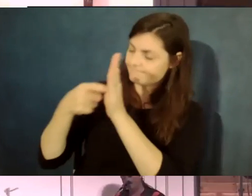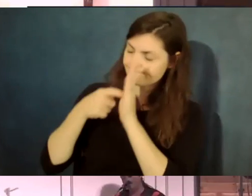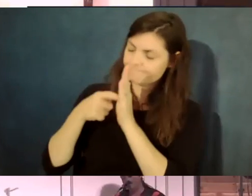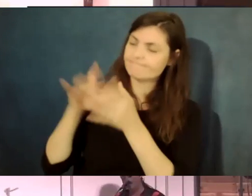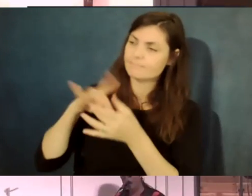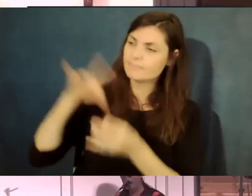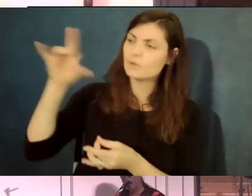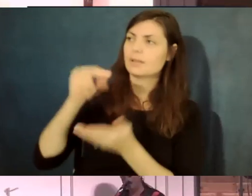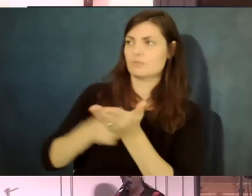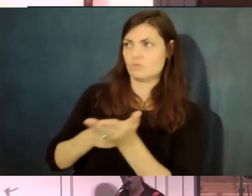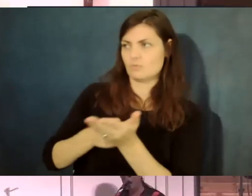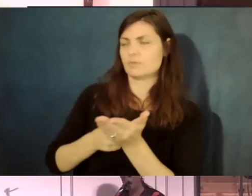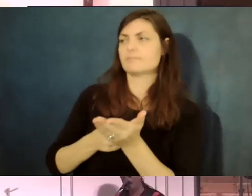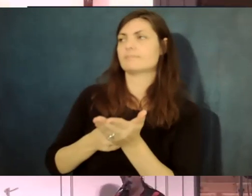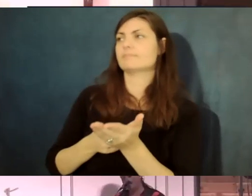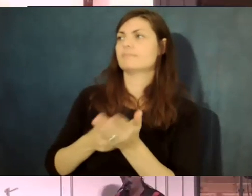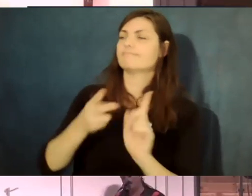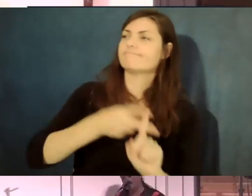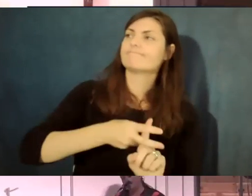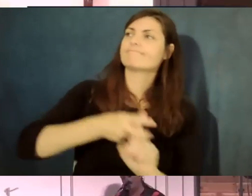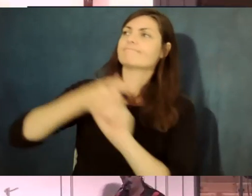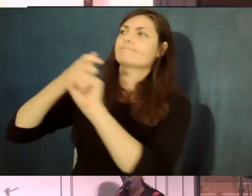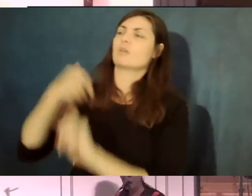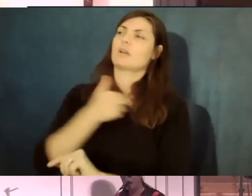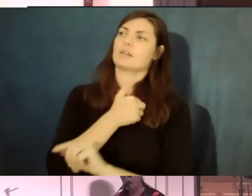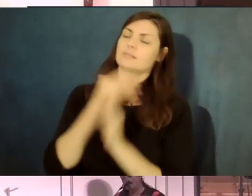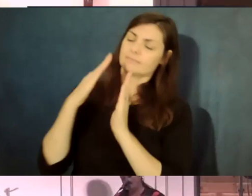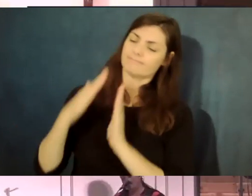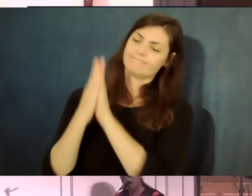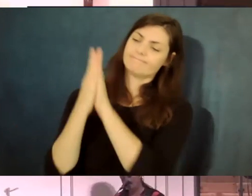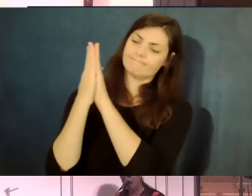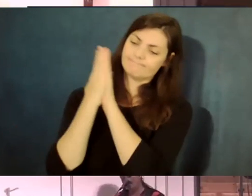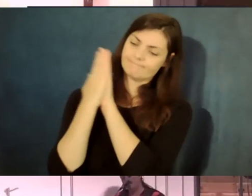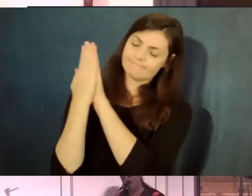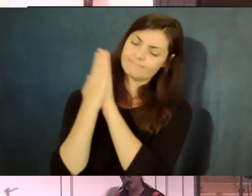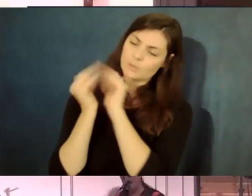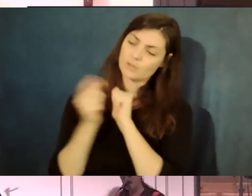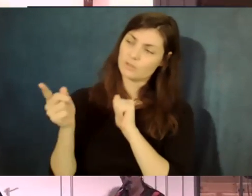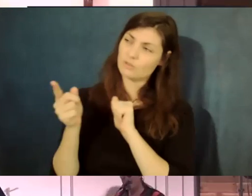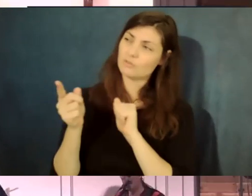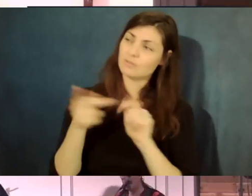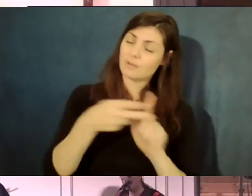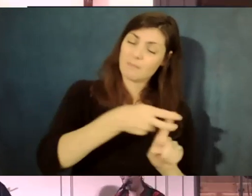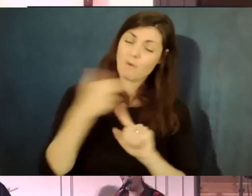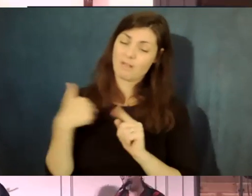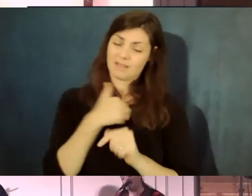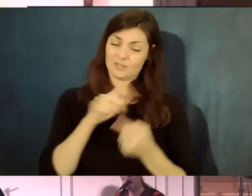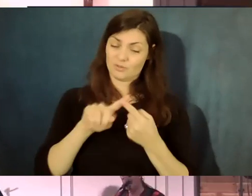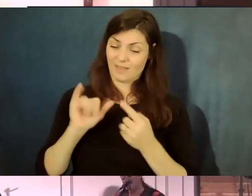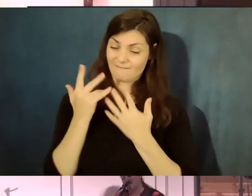in truth. Draw us into your presence, Lord. Draw us into the fire of purification,